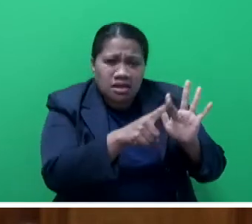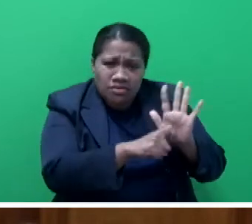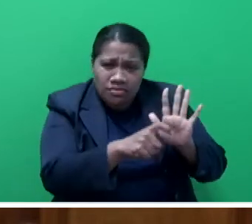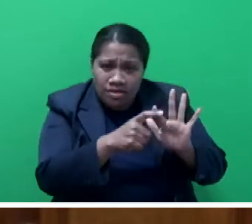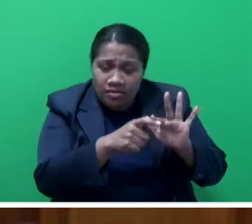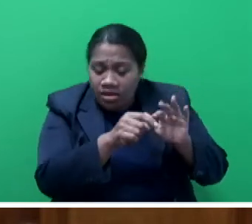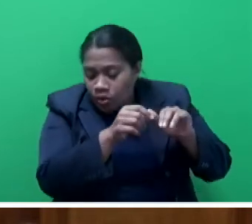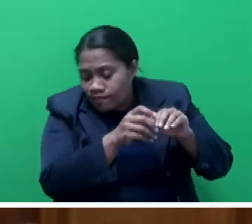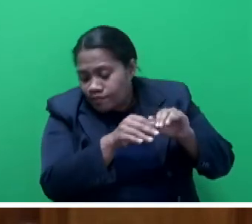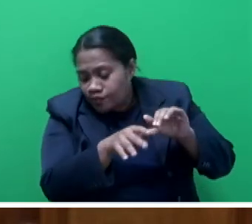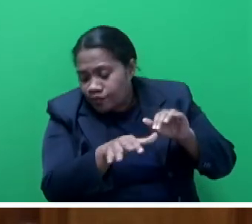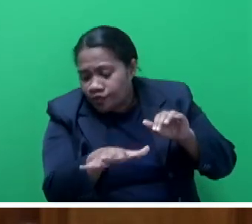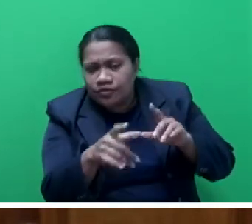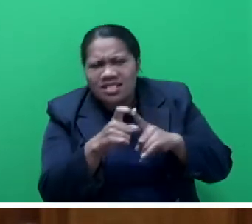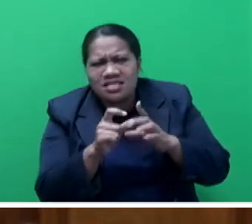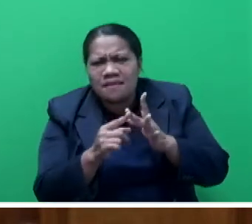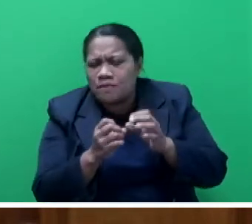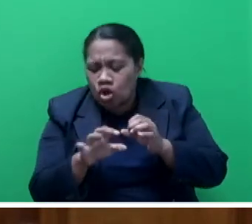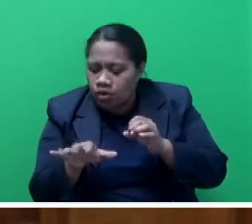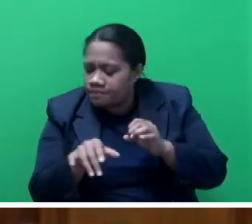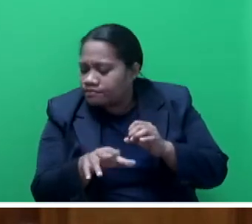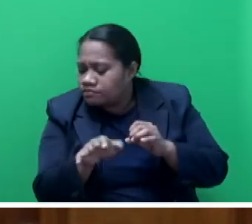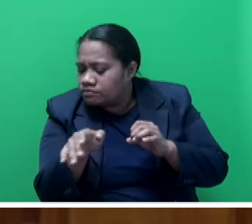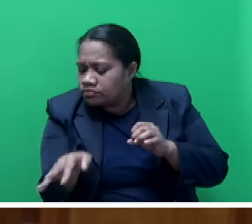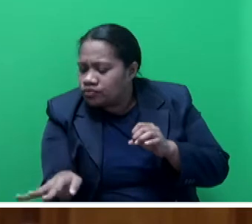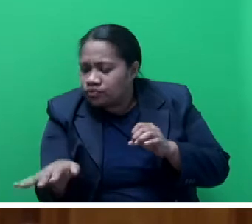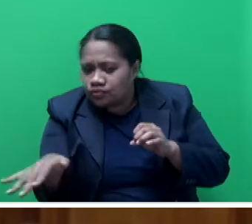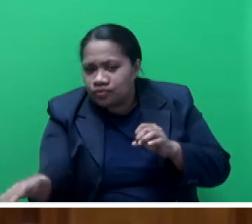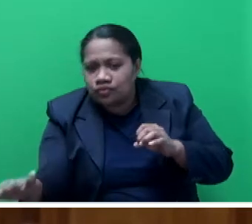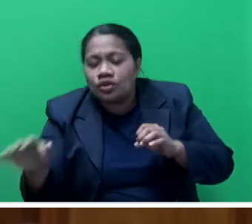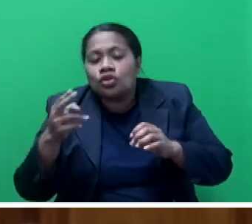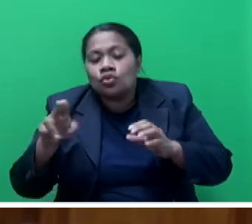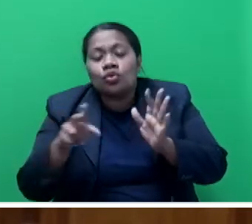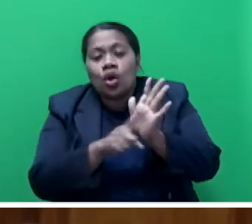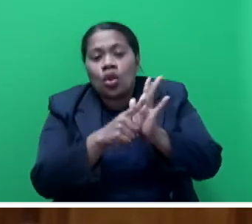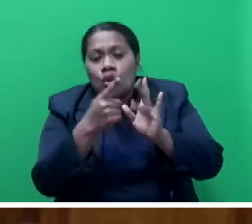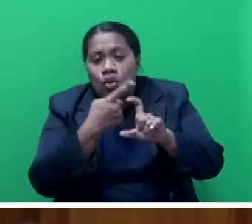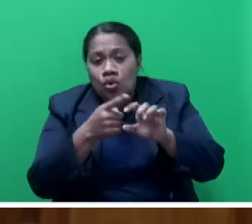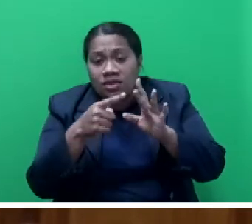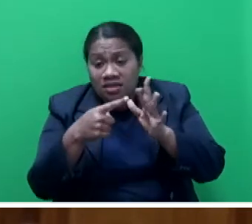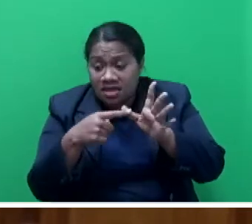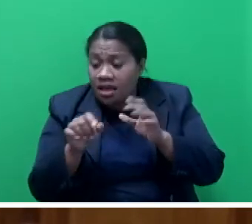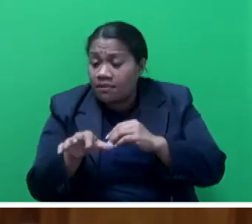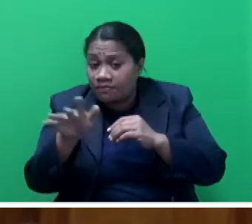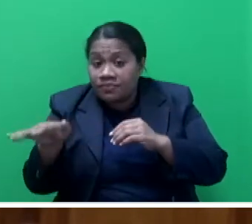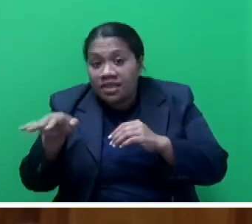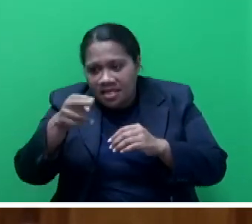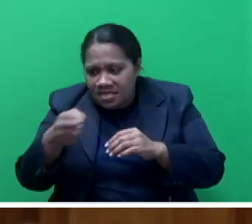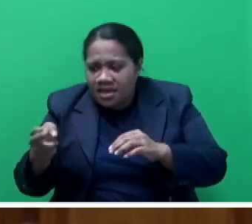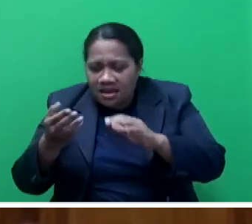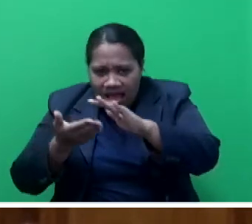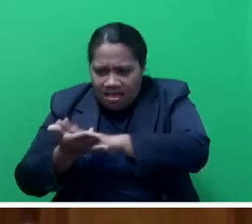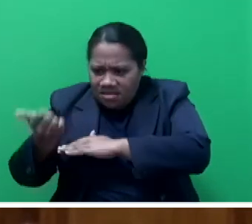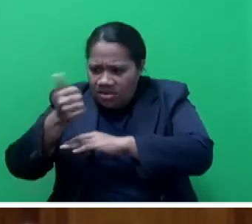from Narere to Ndimbulu, goes through the swamp areas down to Lokia, then it goes underground from Lokia, what's that landing